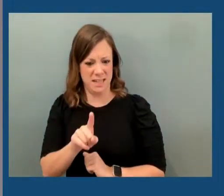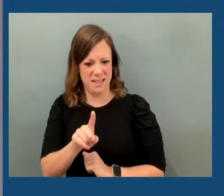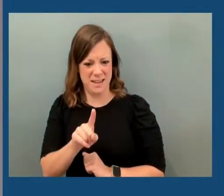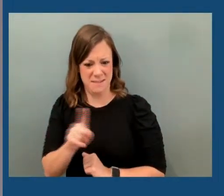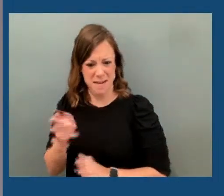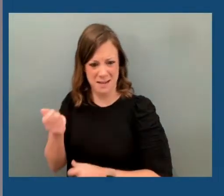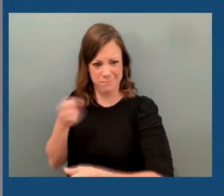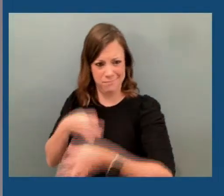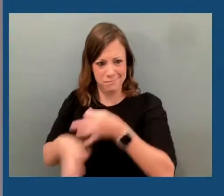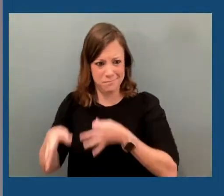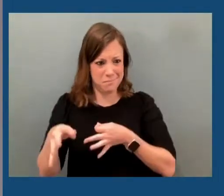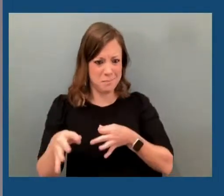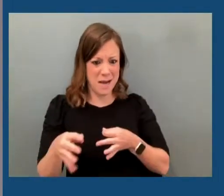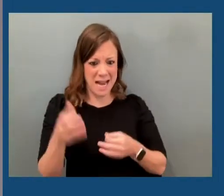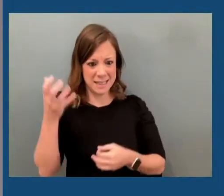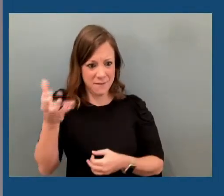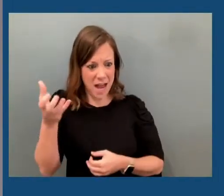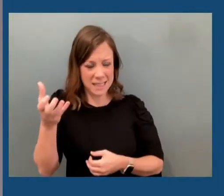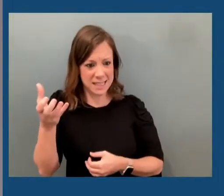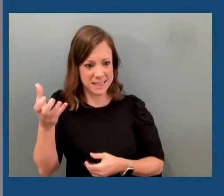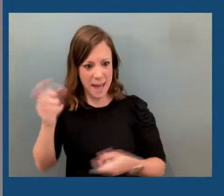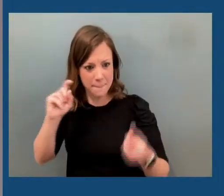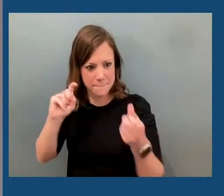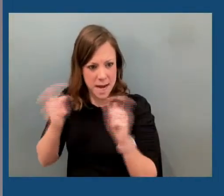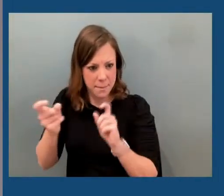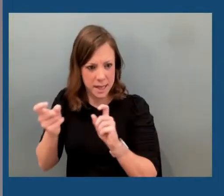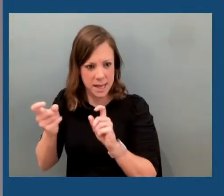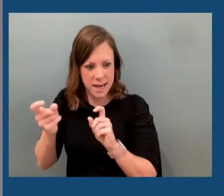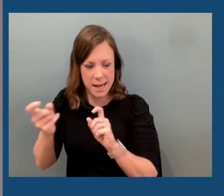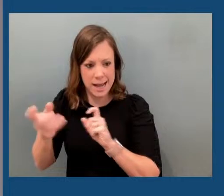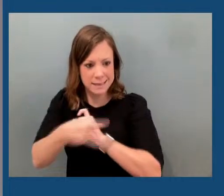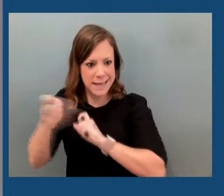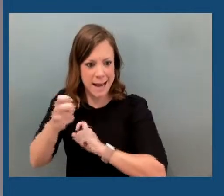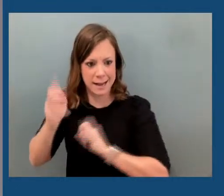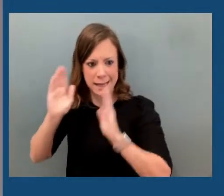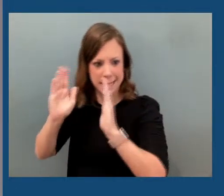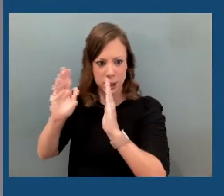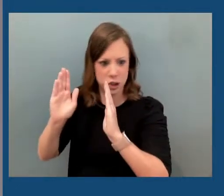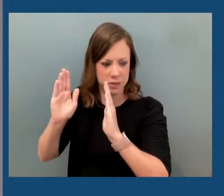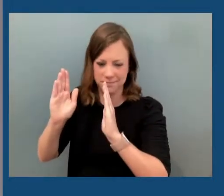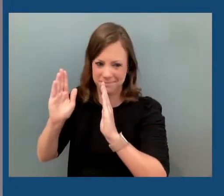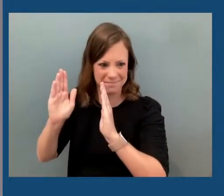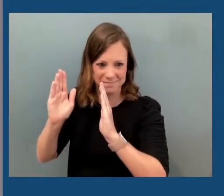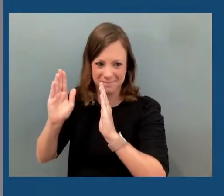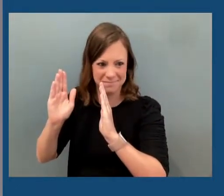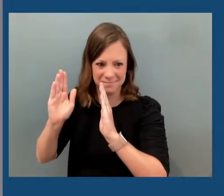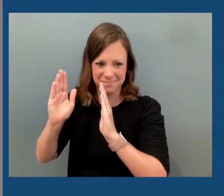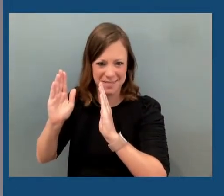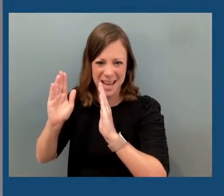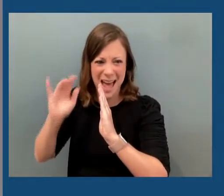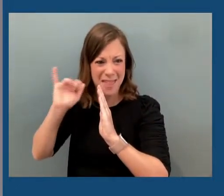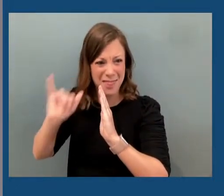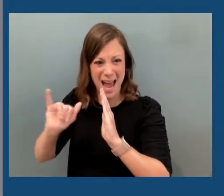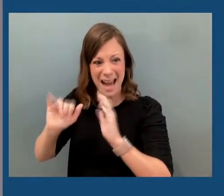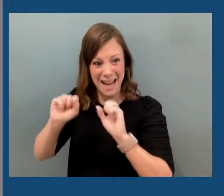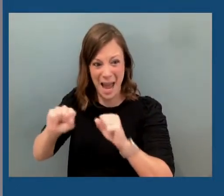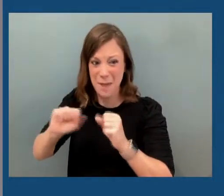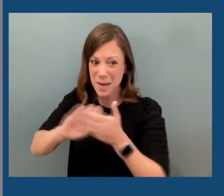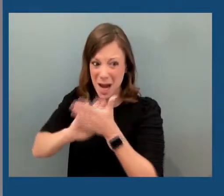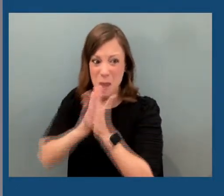take away our kids' attention. And what I have learned, it really drags them into dark spaces.